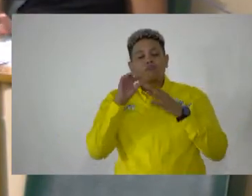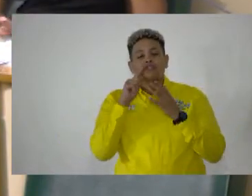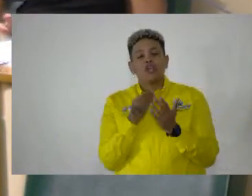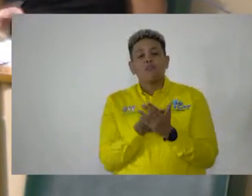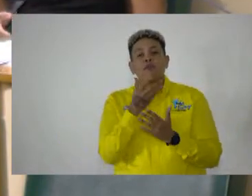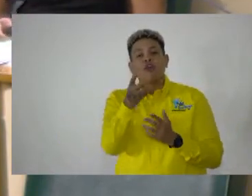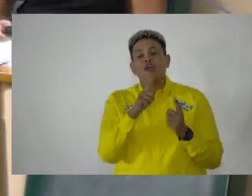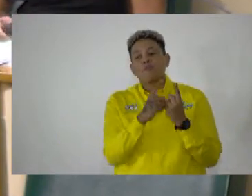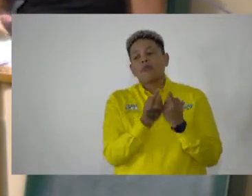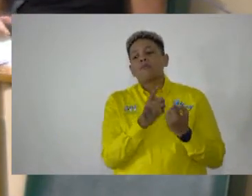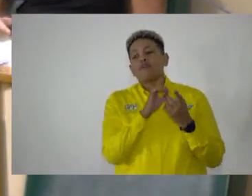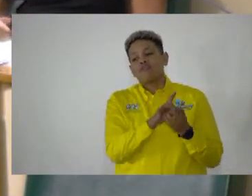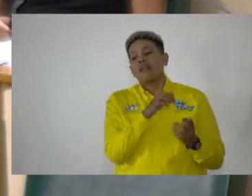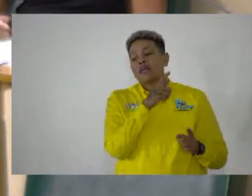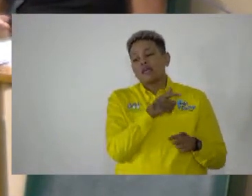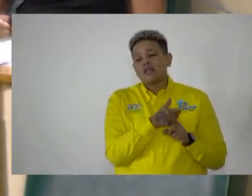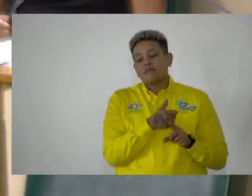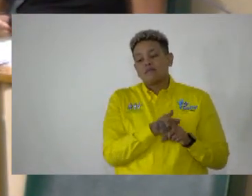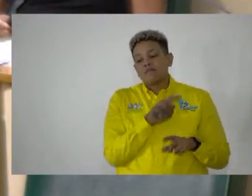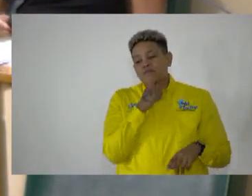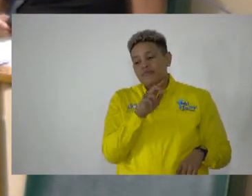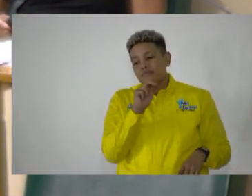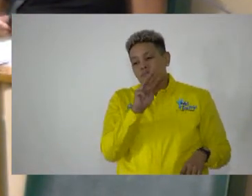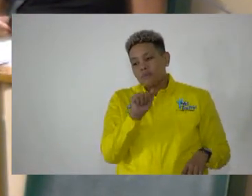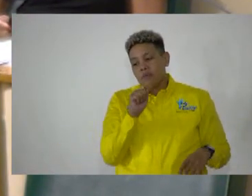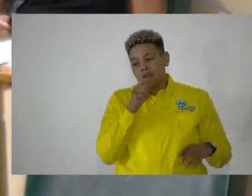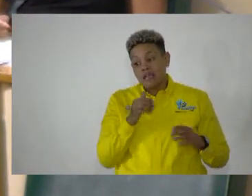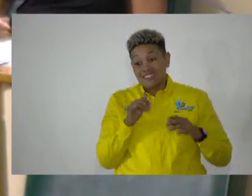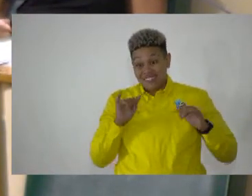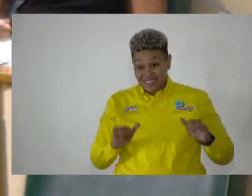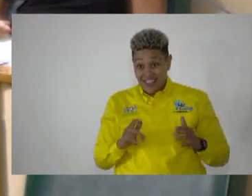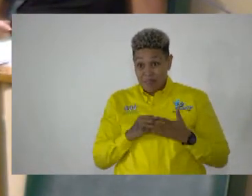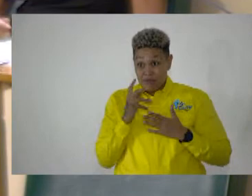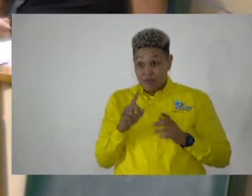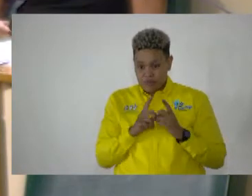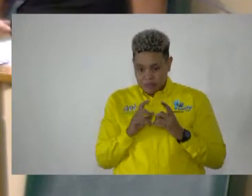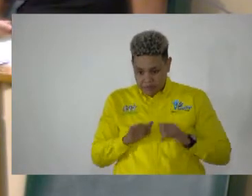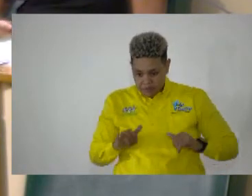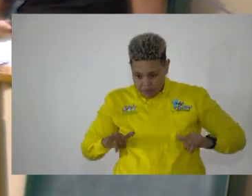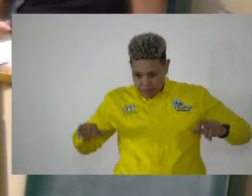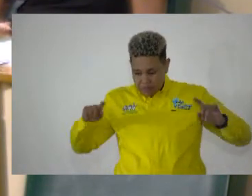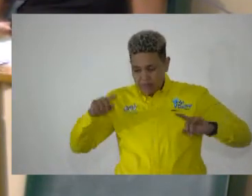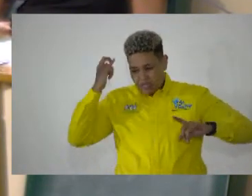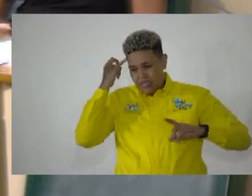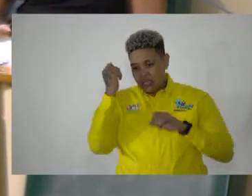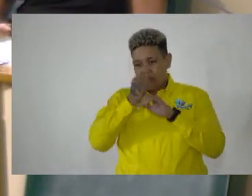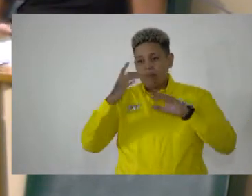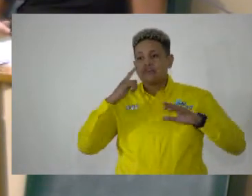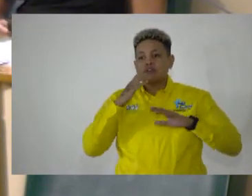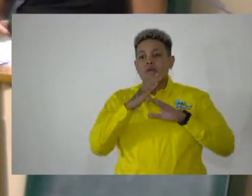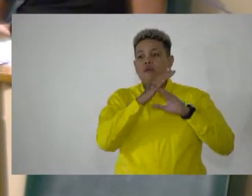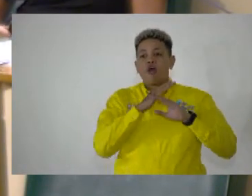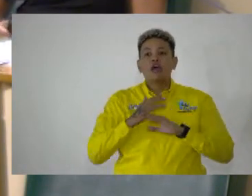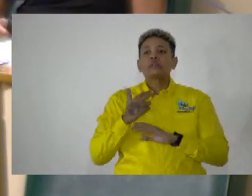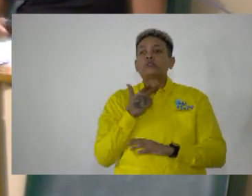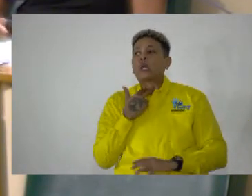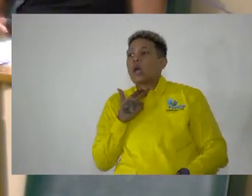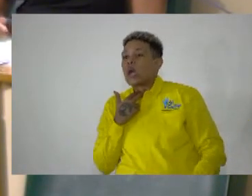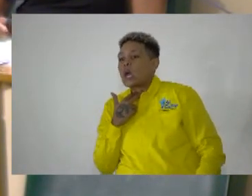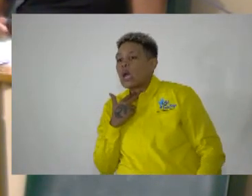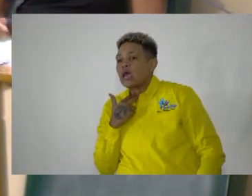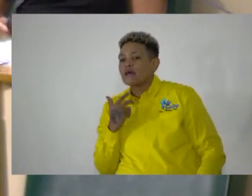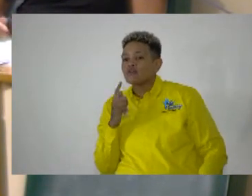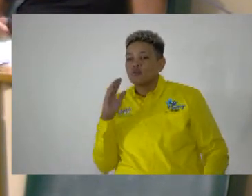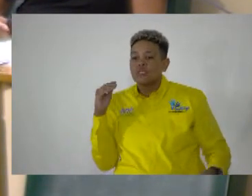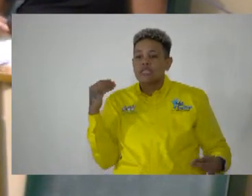department of the NWA. So you can imagine that the bureaucracy to